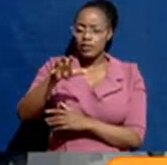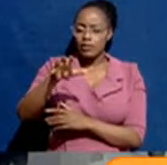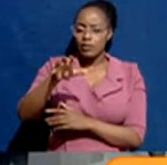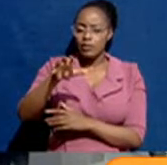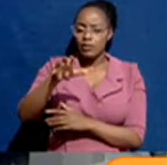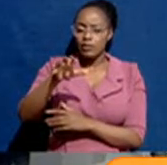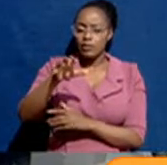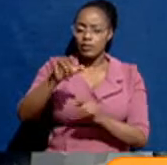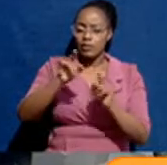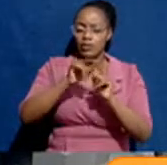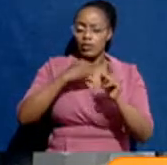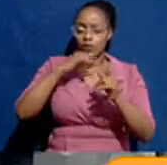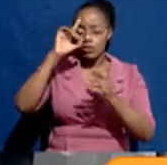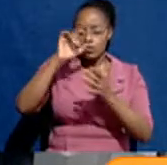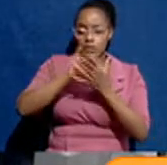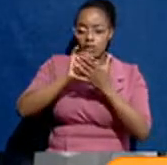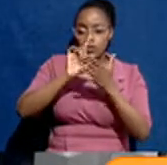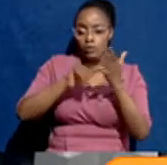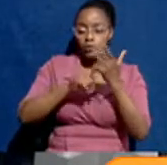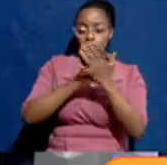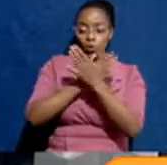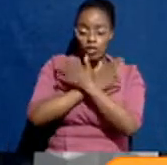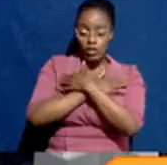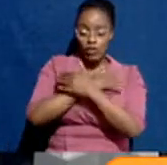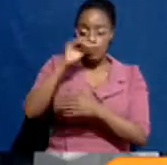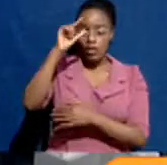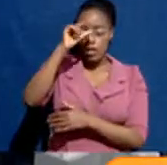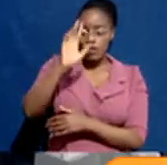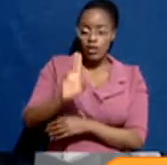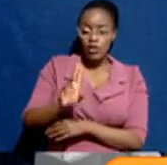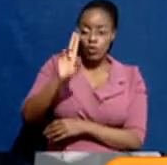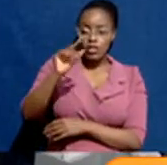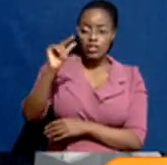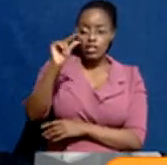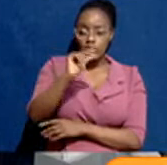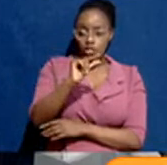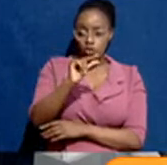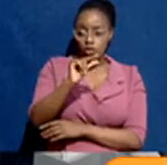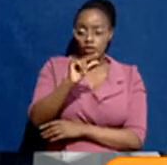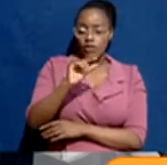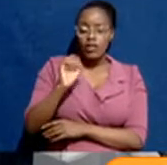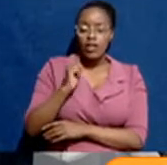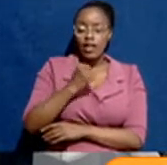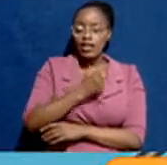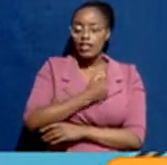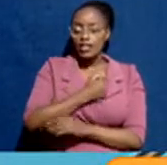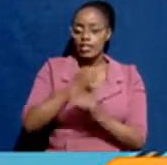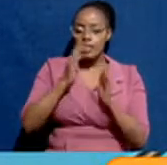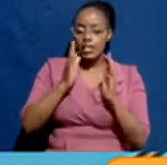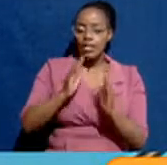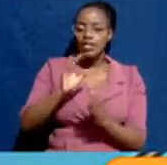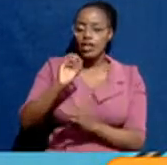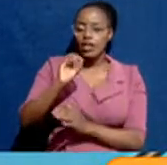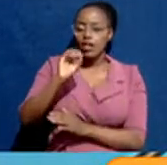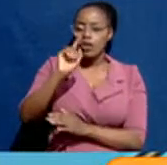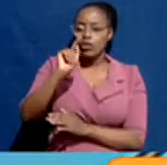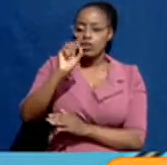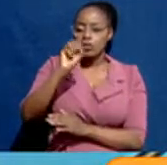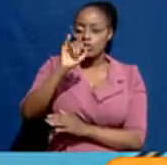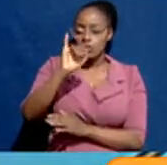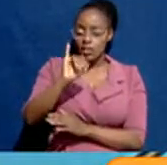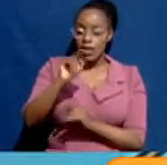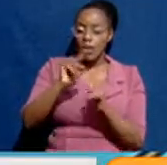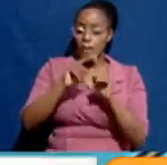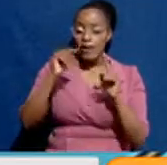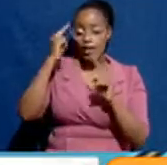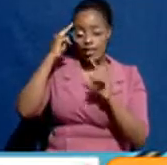And I want to agree with my colleague, Governor Wasingishu, and also Senator Otsotsi, that I think the